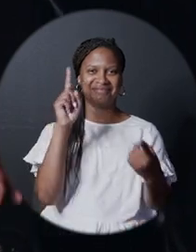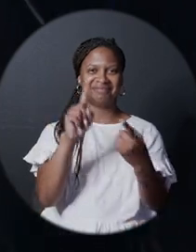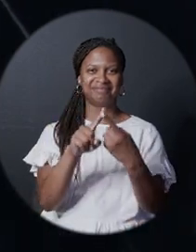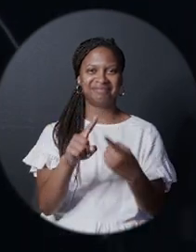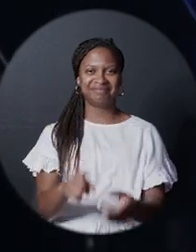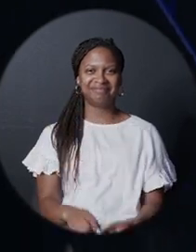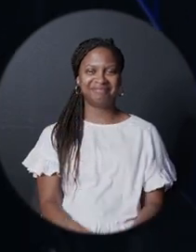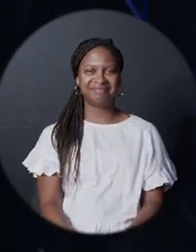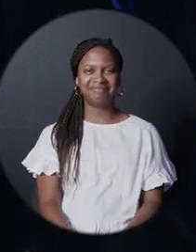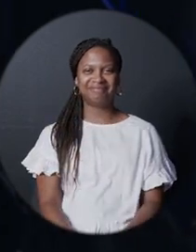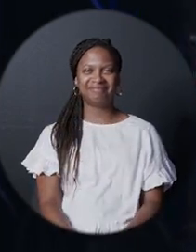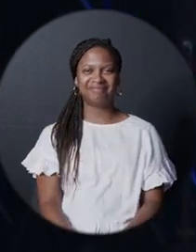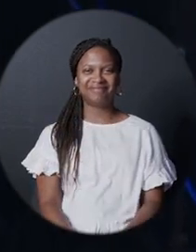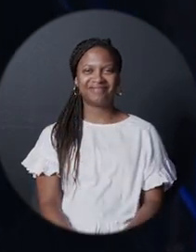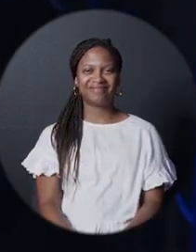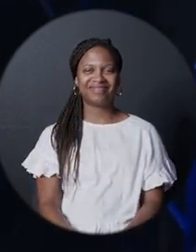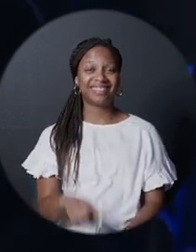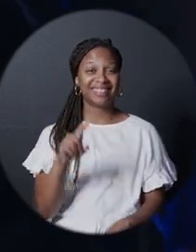I see your point.